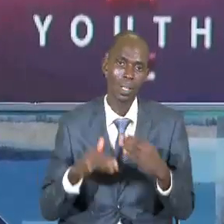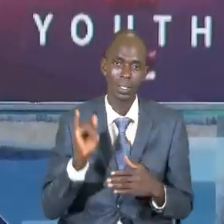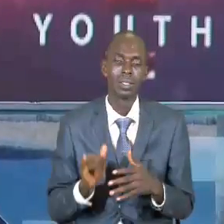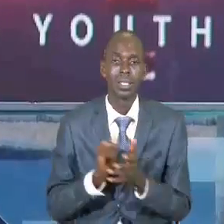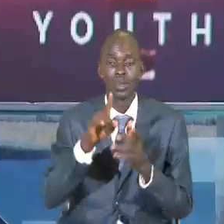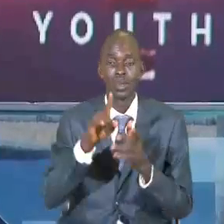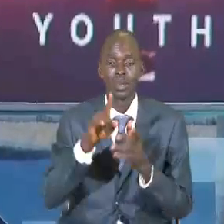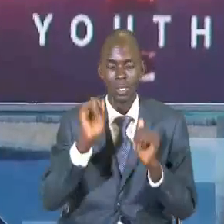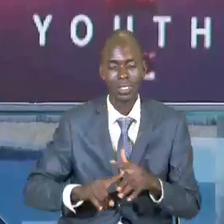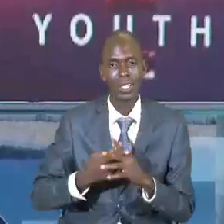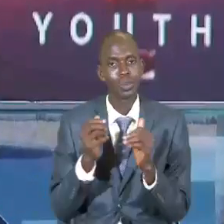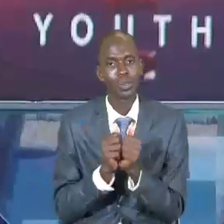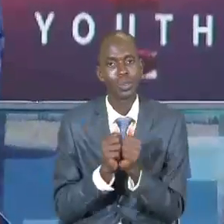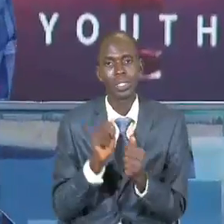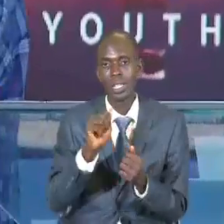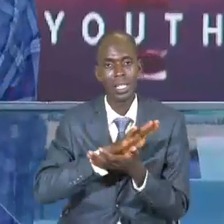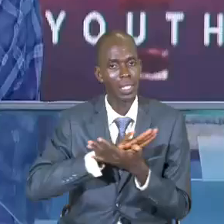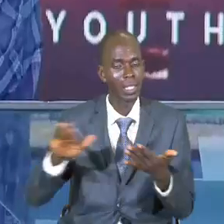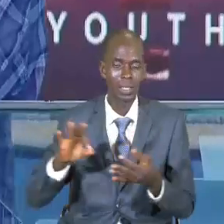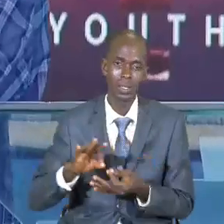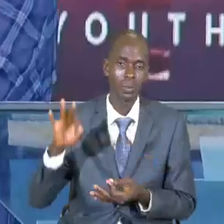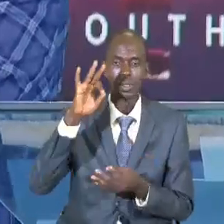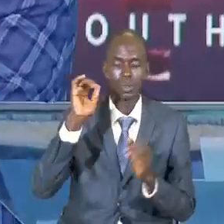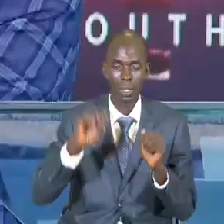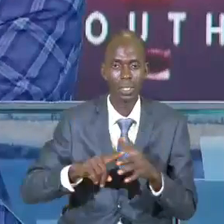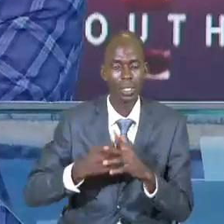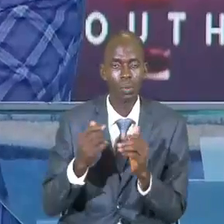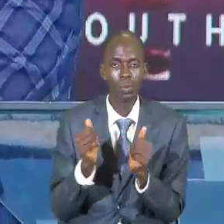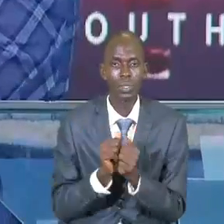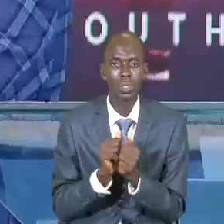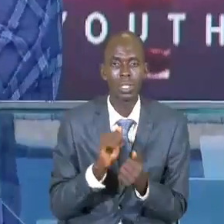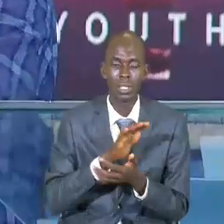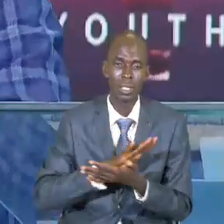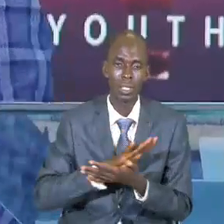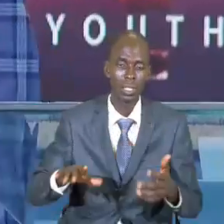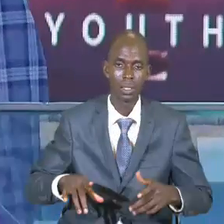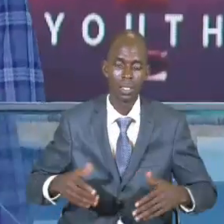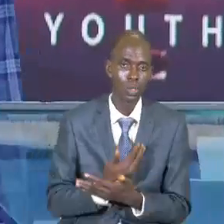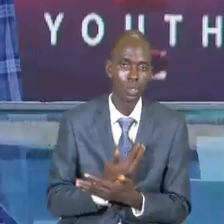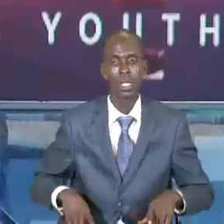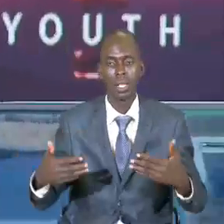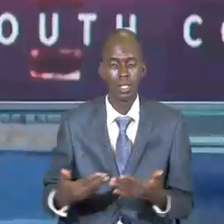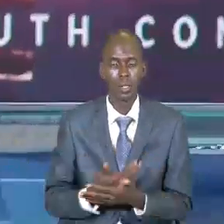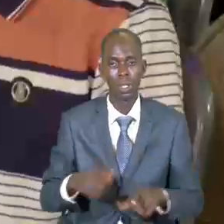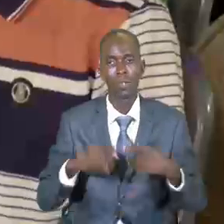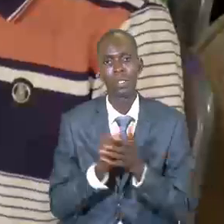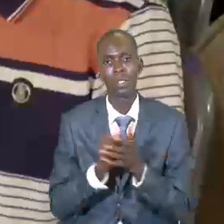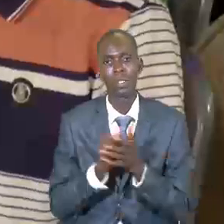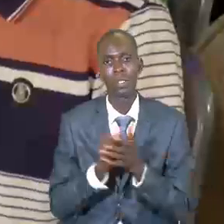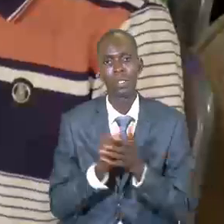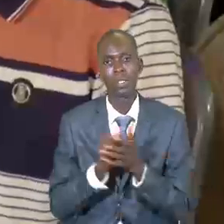life. You can start with a life that now will look up rather than looking back. I will look